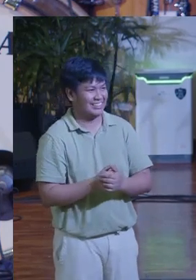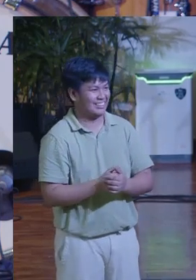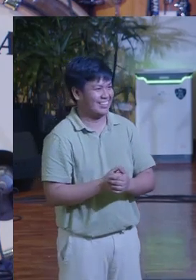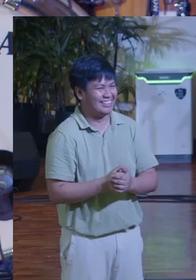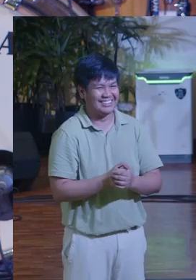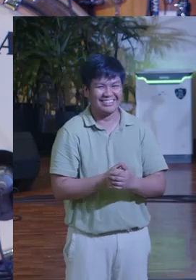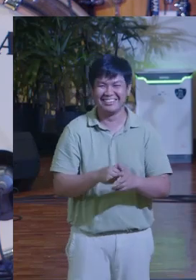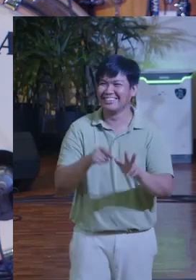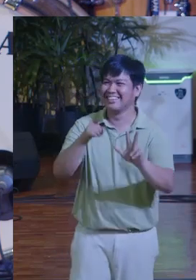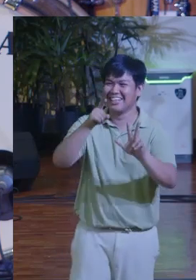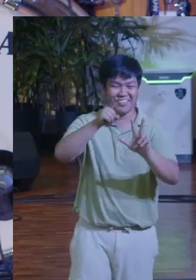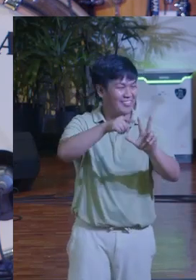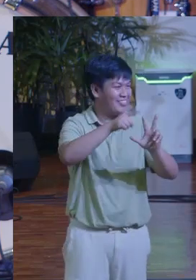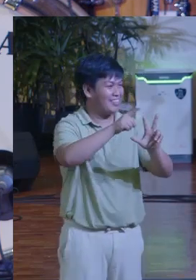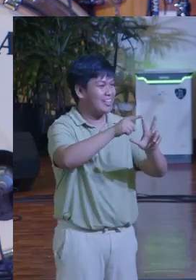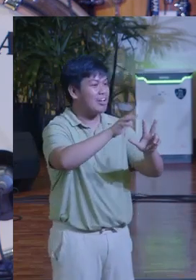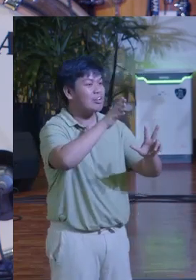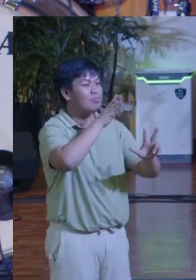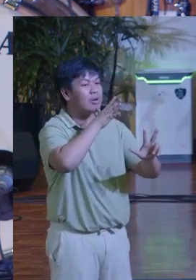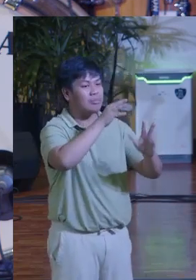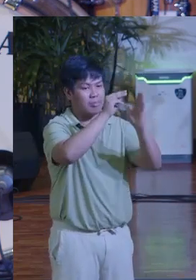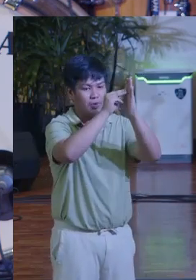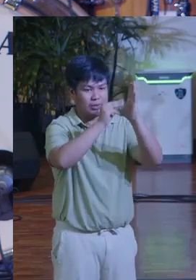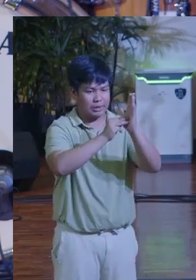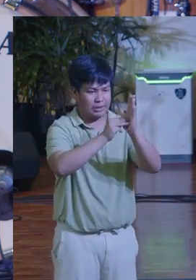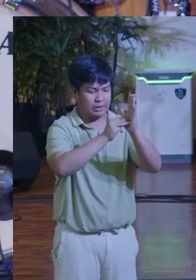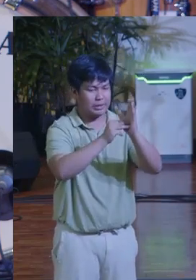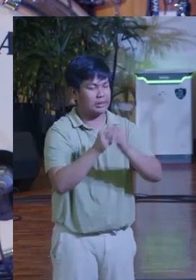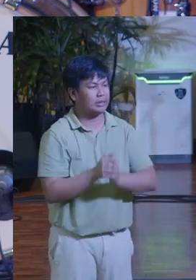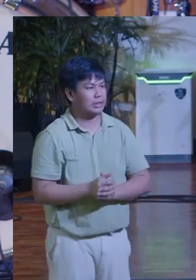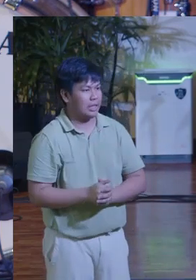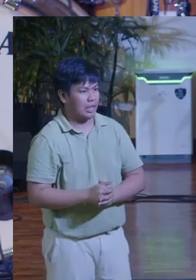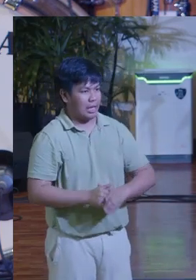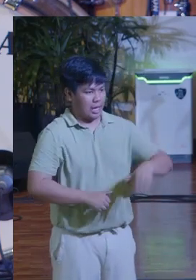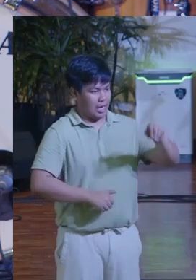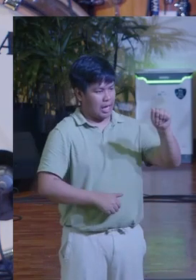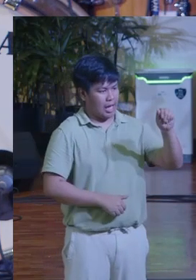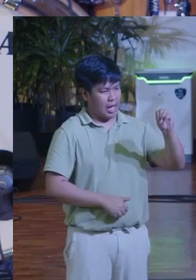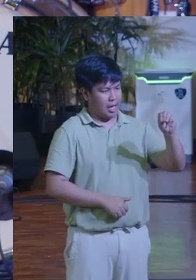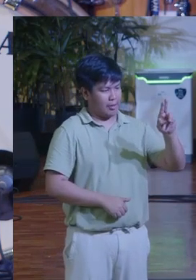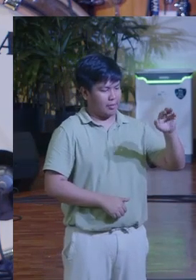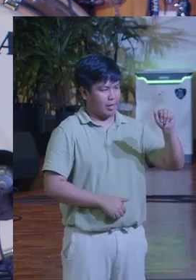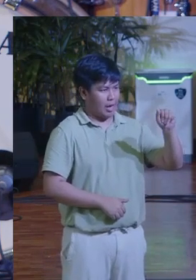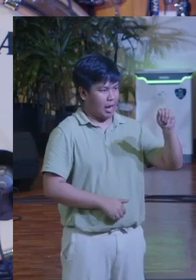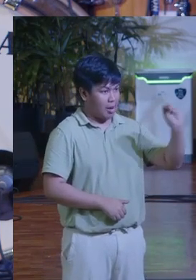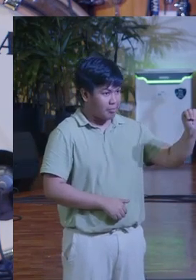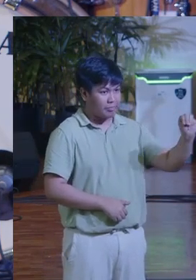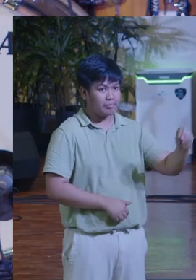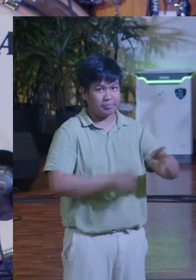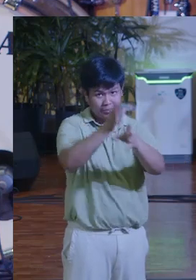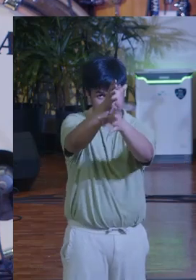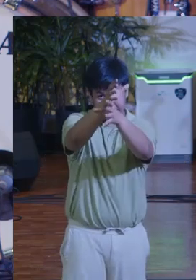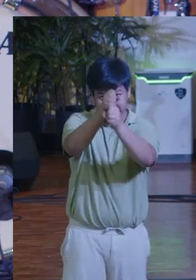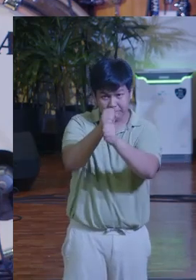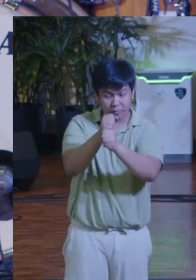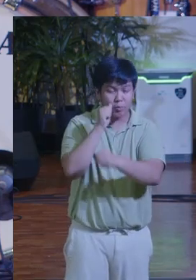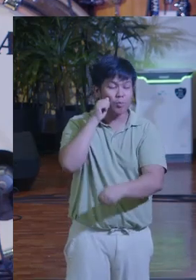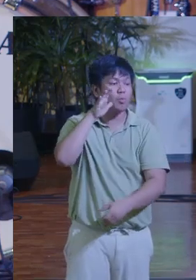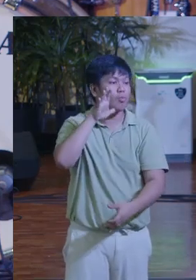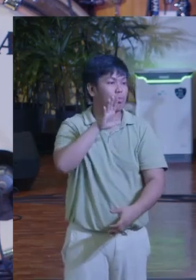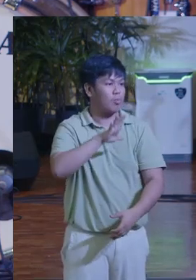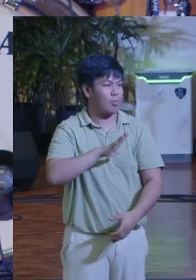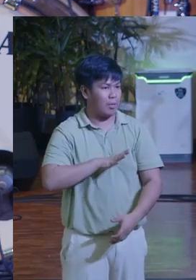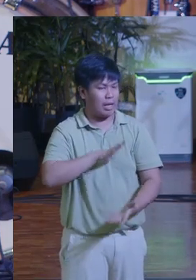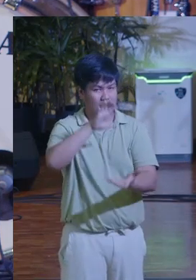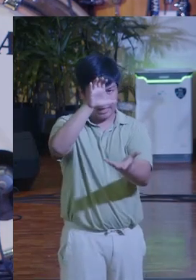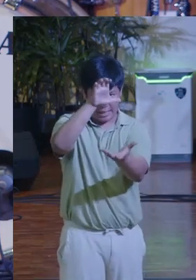last words, no? Now, a man from the house of Levi went and took as his wife a